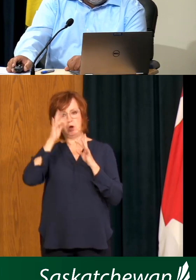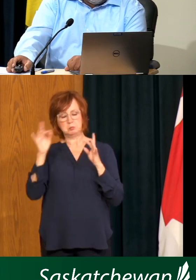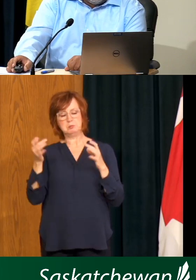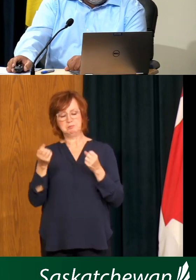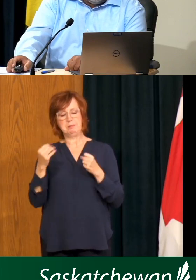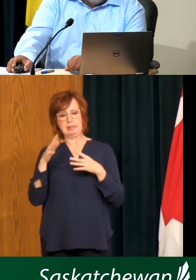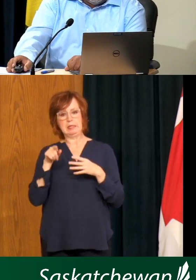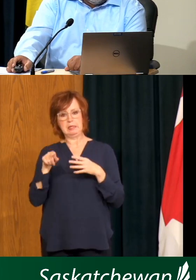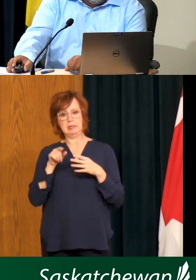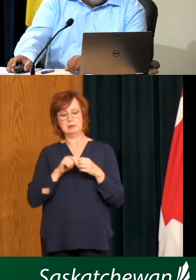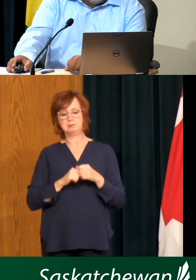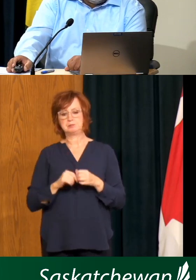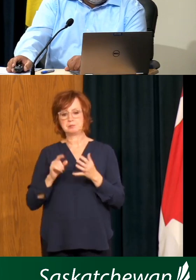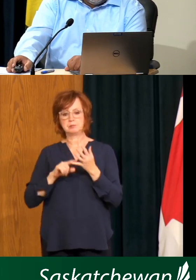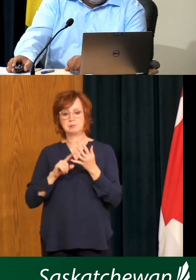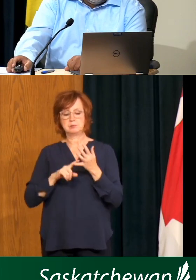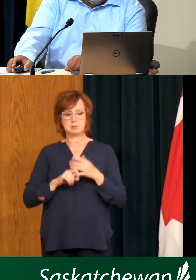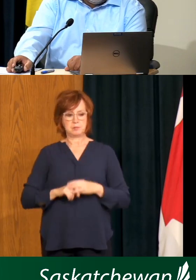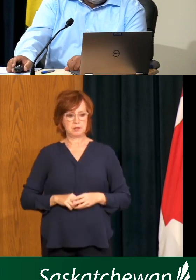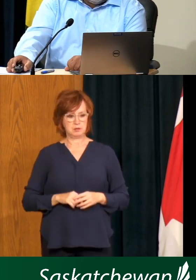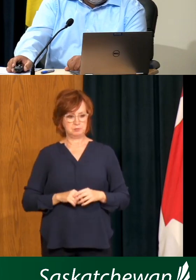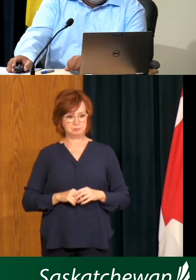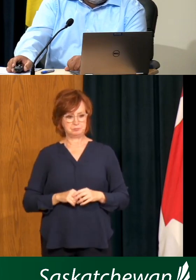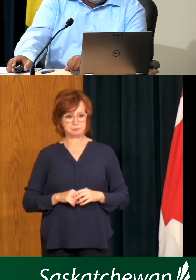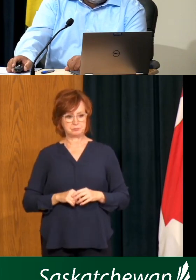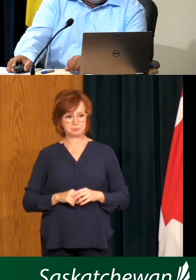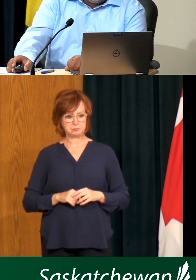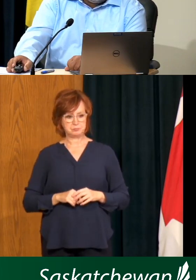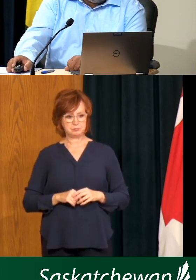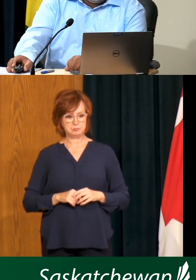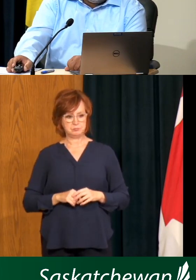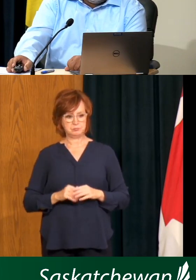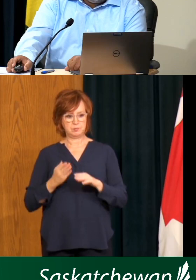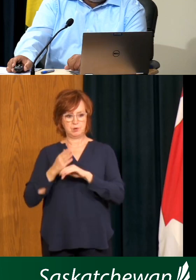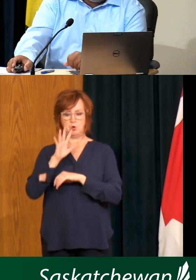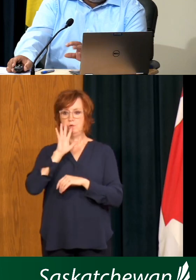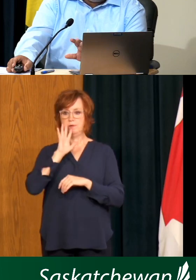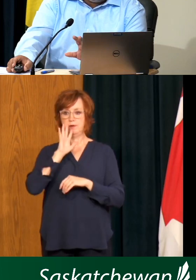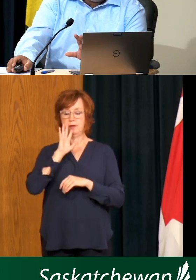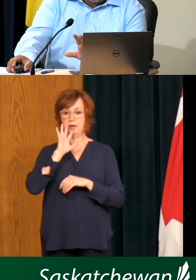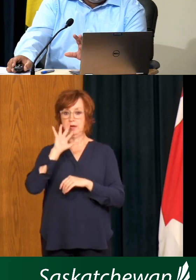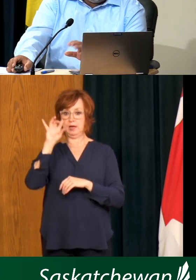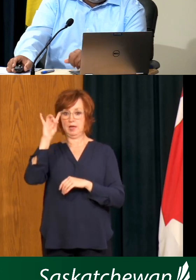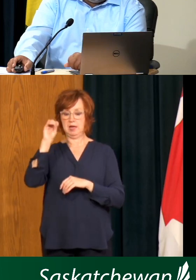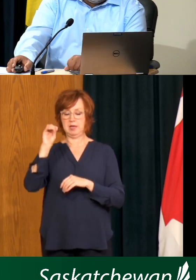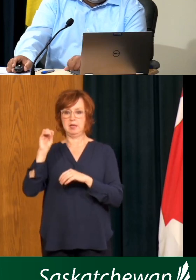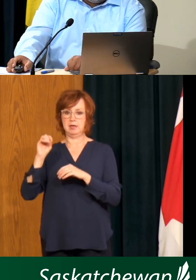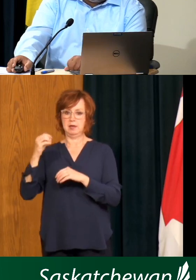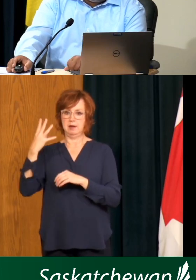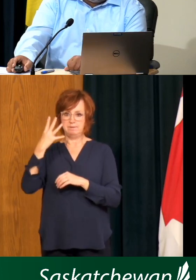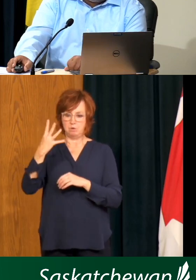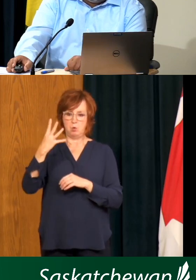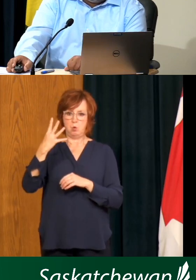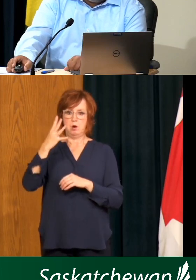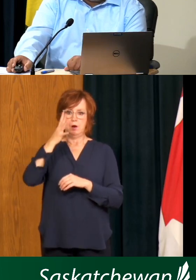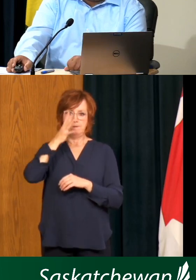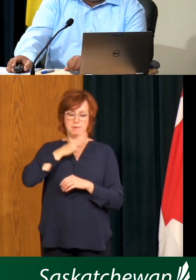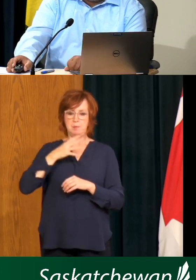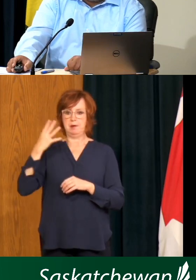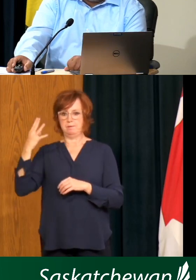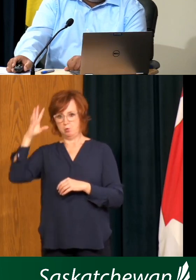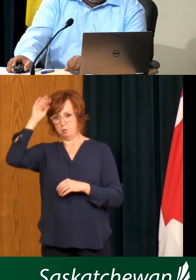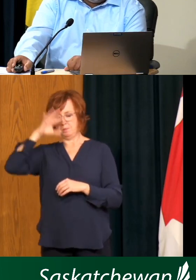to 79, 10 males, 8 females, 80 plus 4 males and 4 females. So you can appreciate that overall